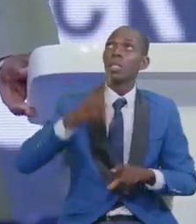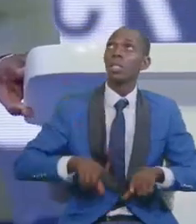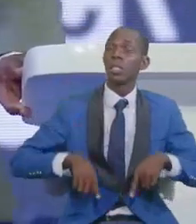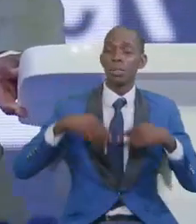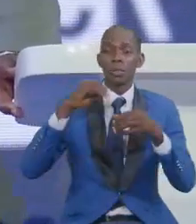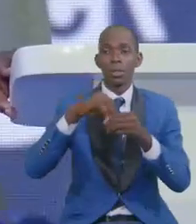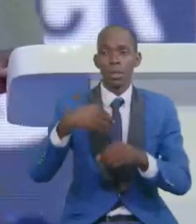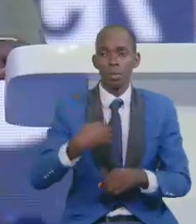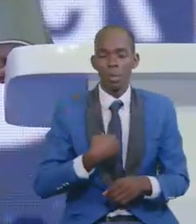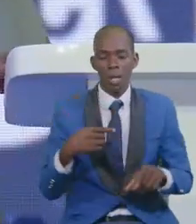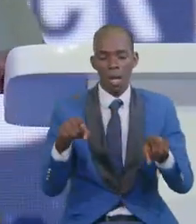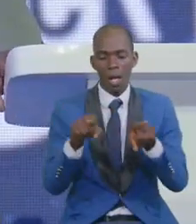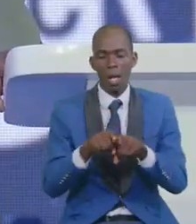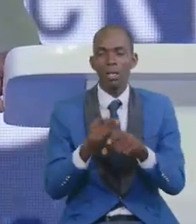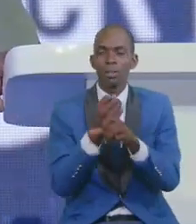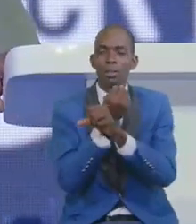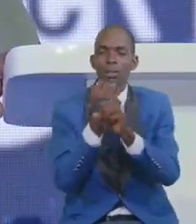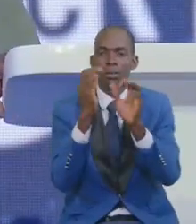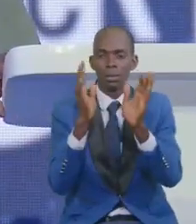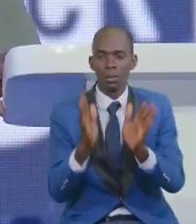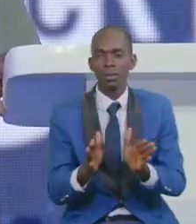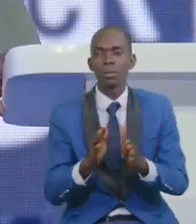as Savior.